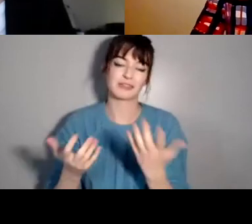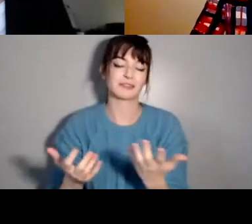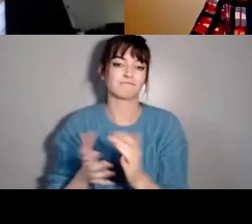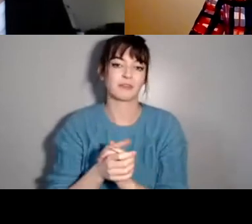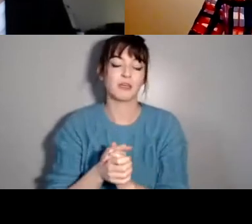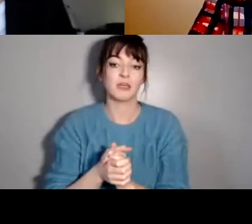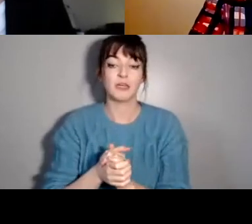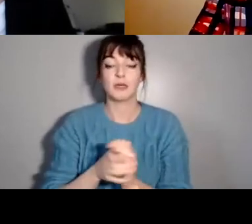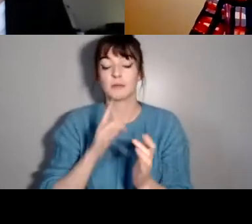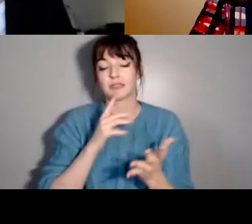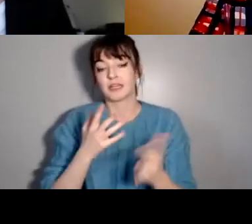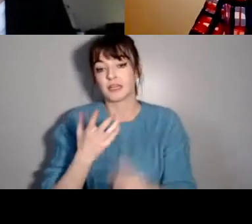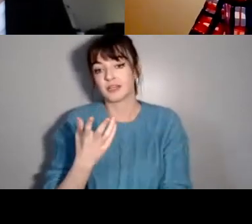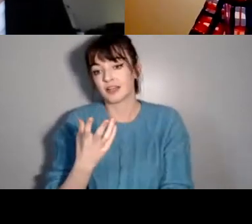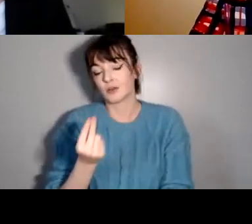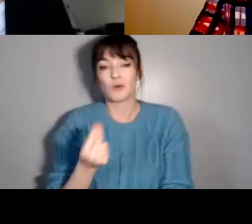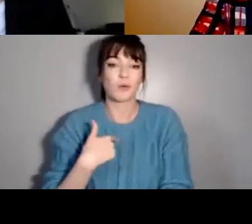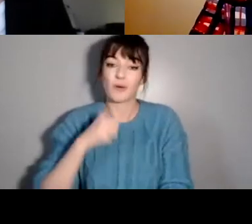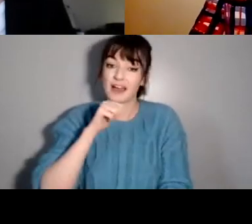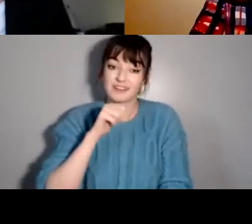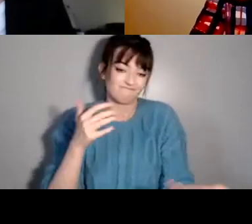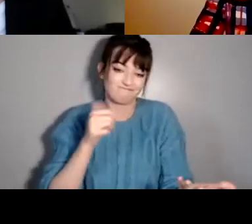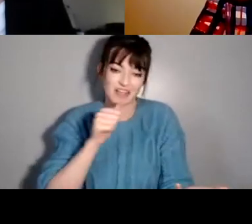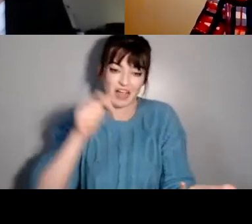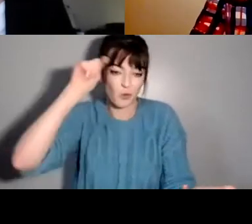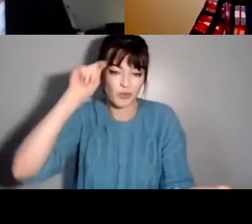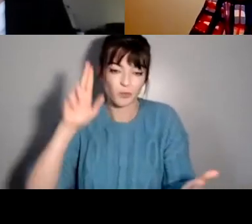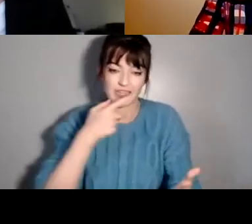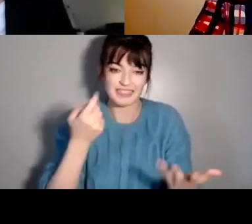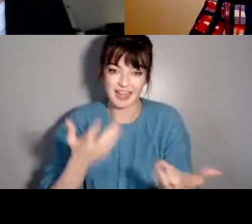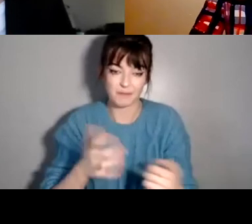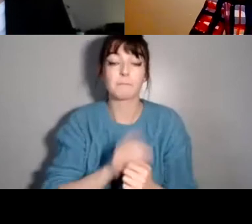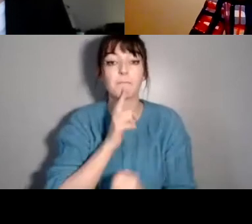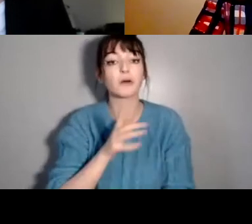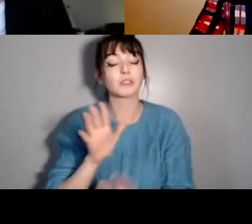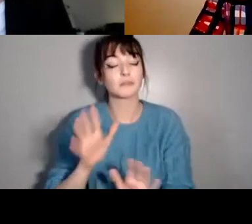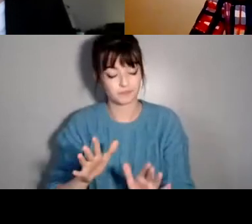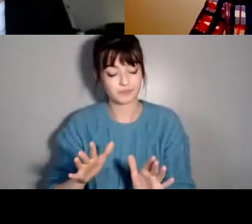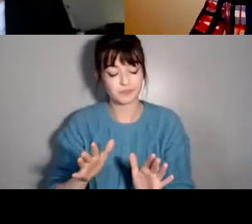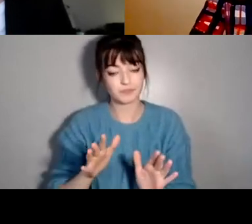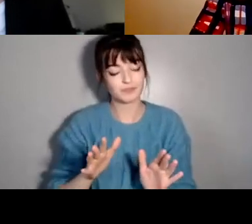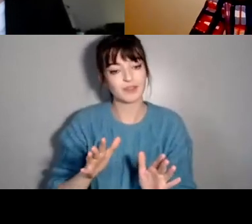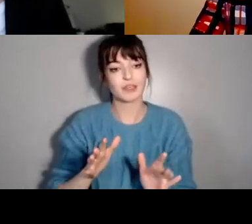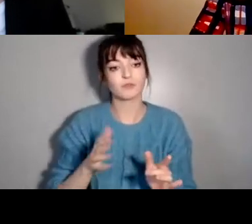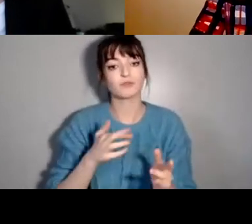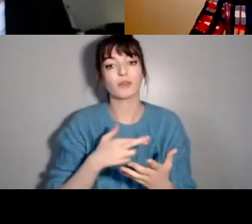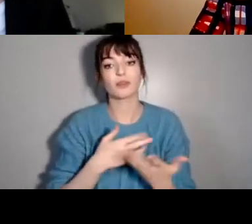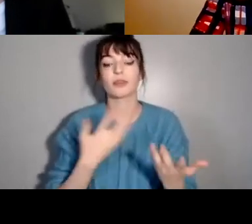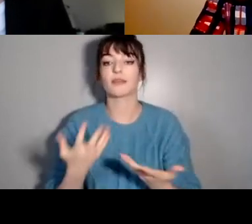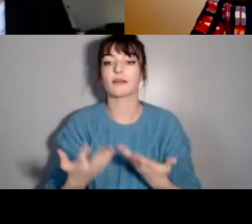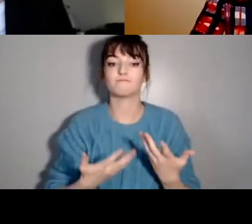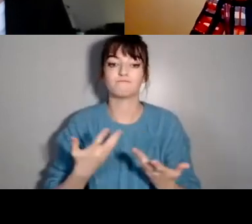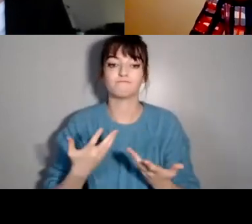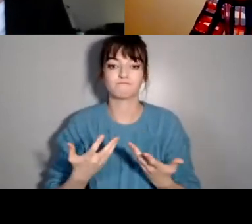So no, I don't think that we can say that those costs. Having said that, I suppose